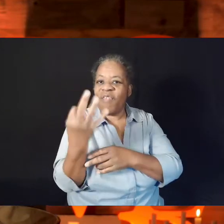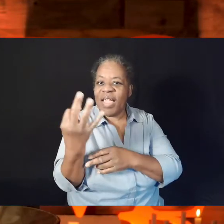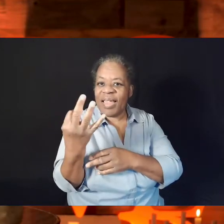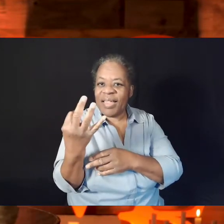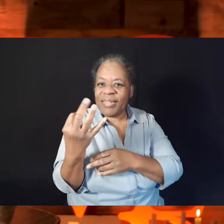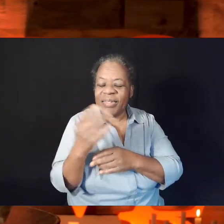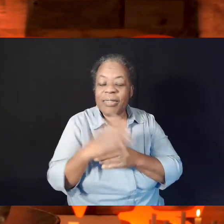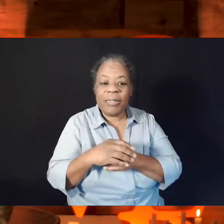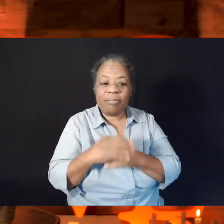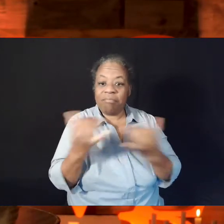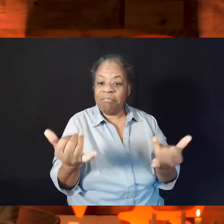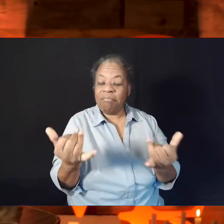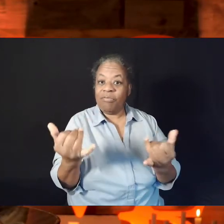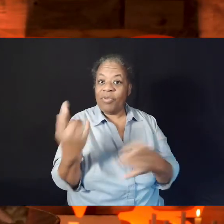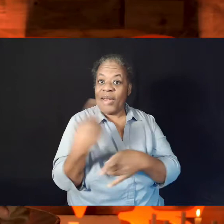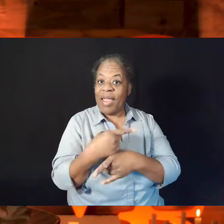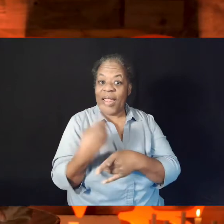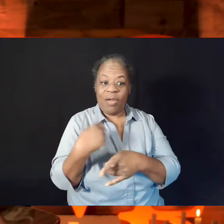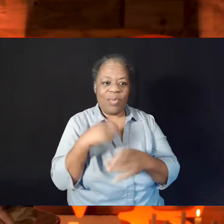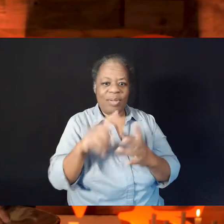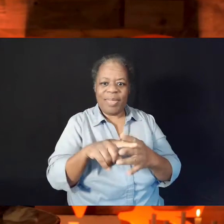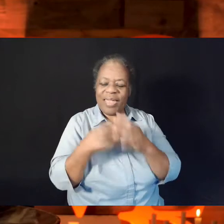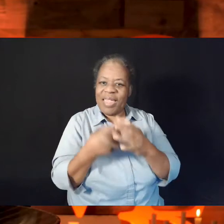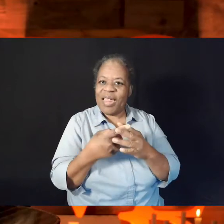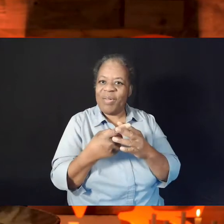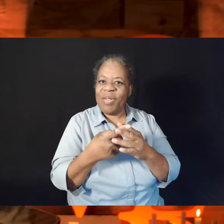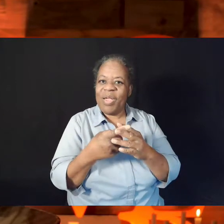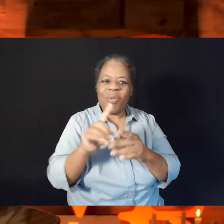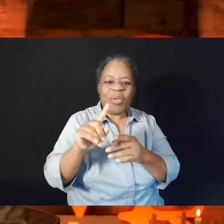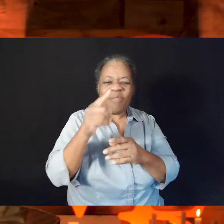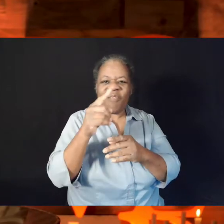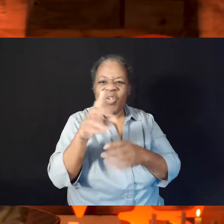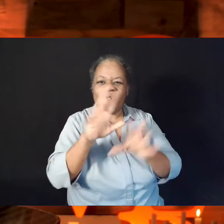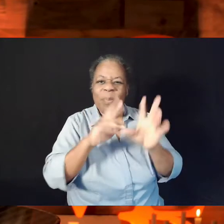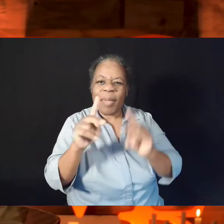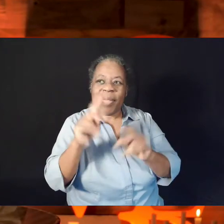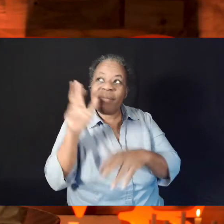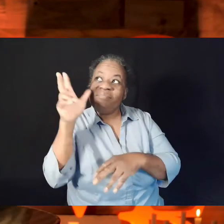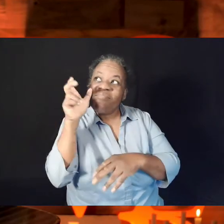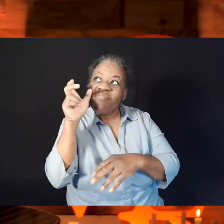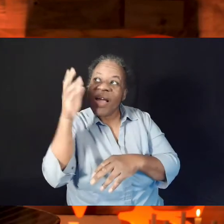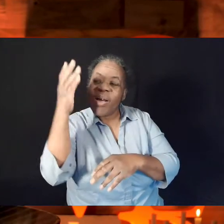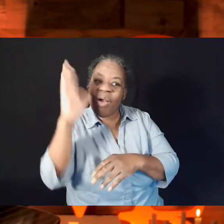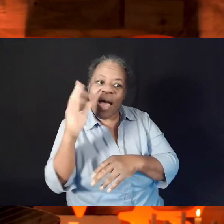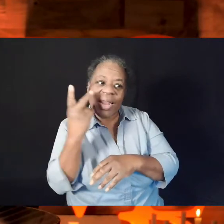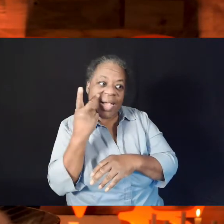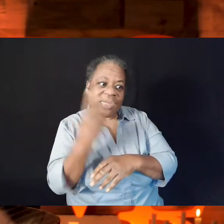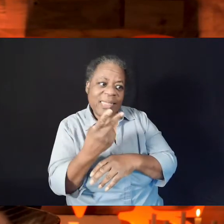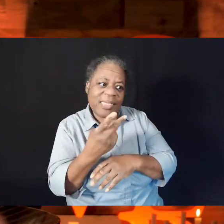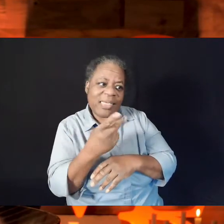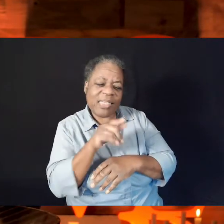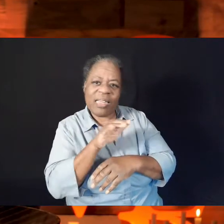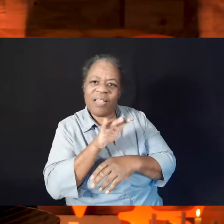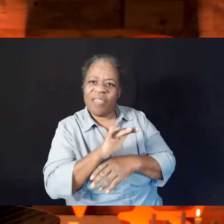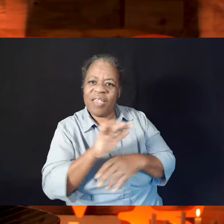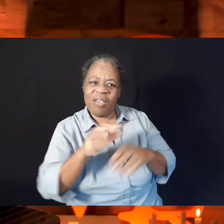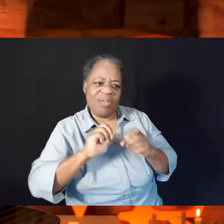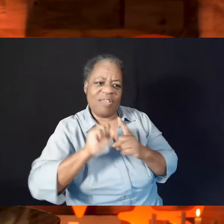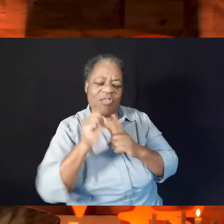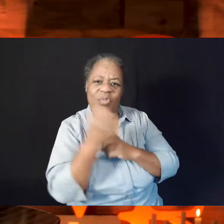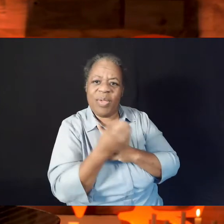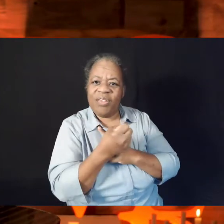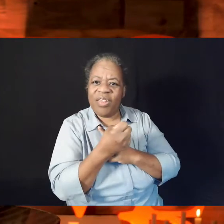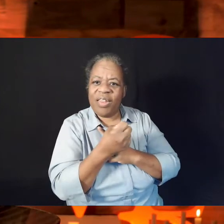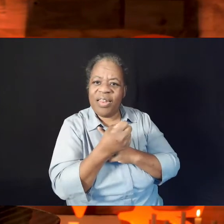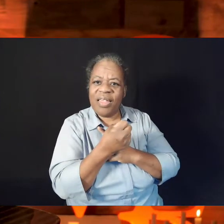of Advent, we begin with the very first people who got word that God had seen the plight of the people he loved and was about